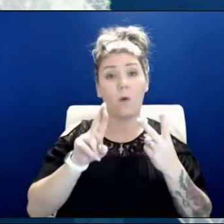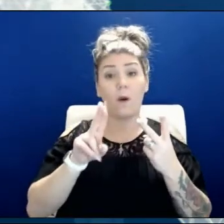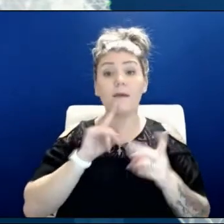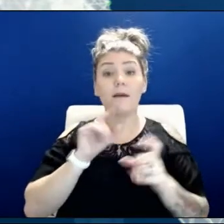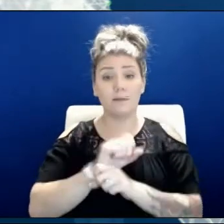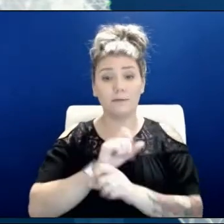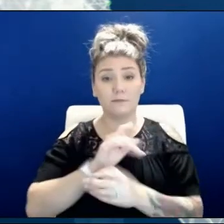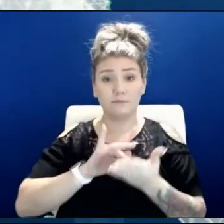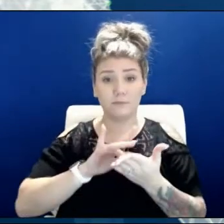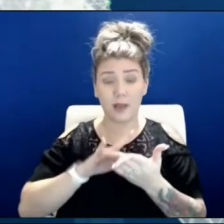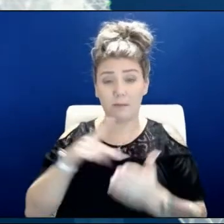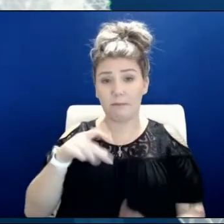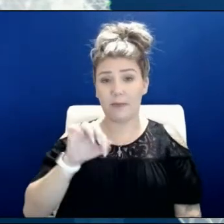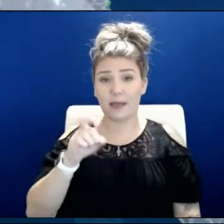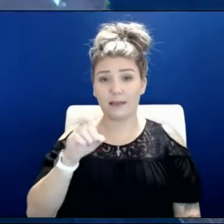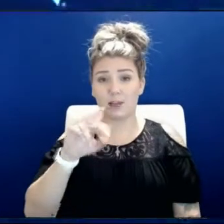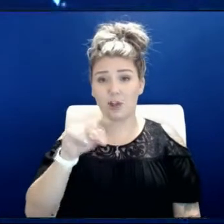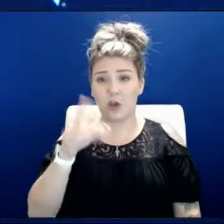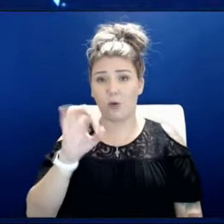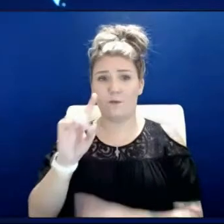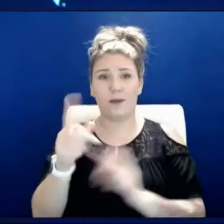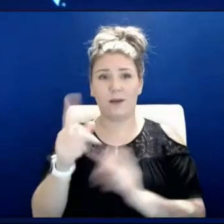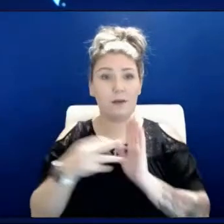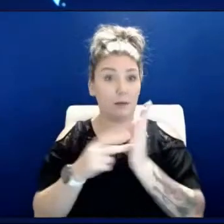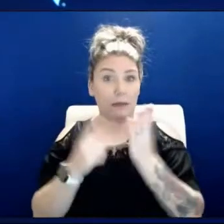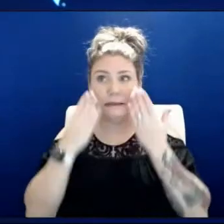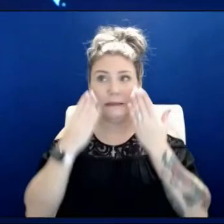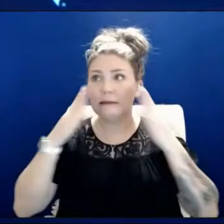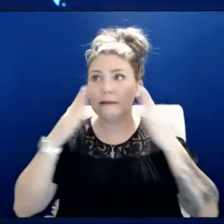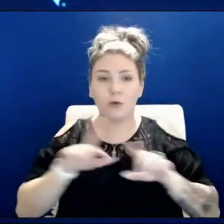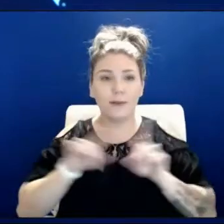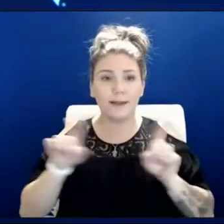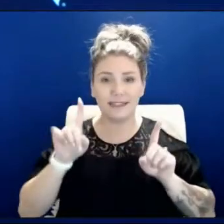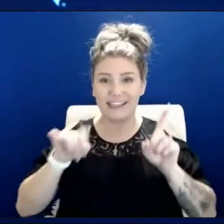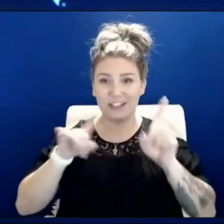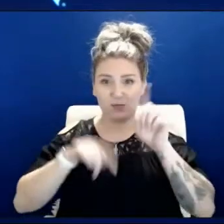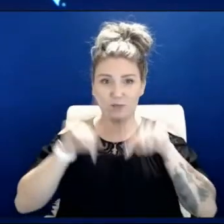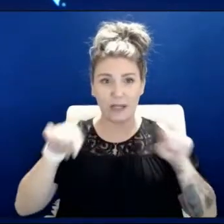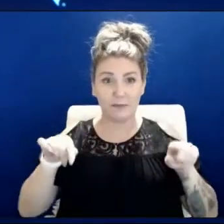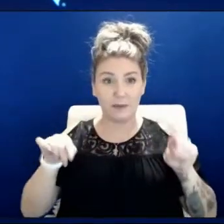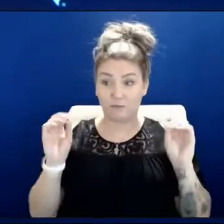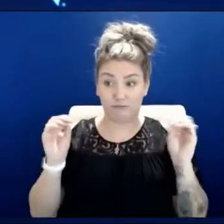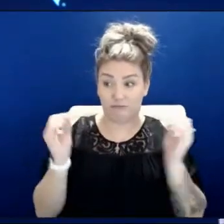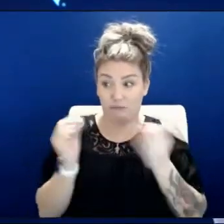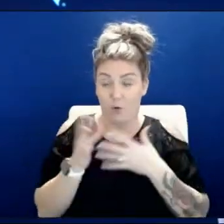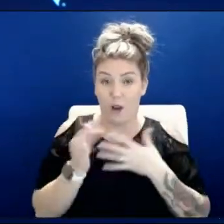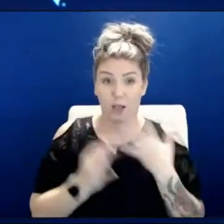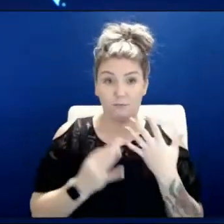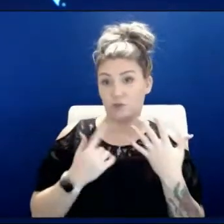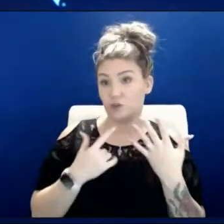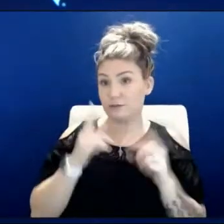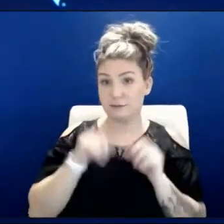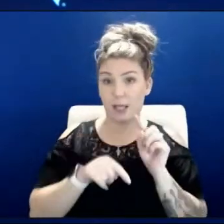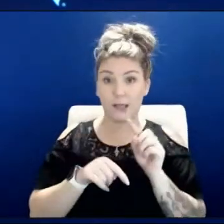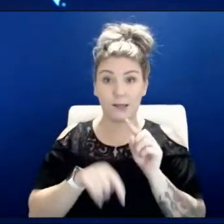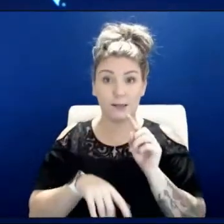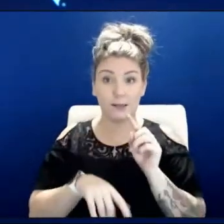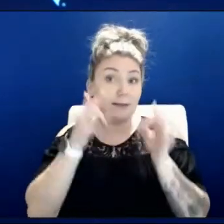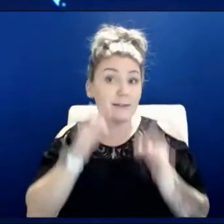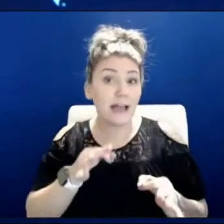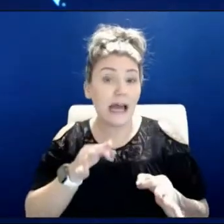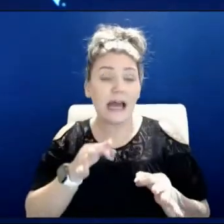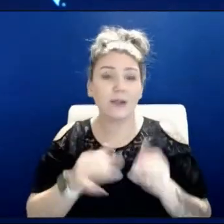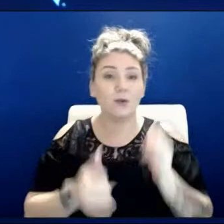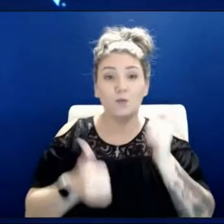the difference by looking at those pills. So that's randomized. You didn't have a choice. You didn't get to pick which one you wanted. You get randomized into the study.